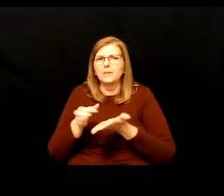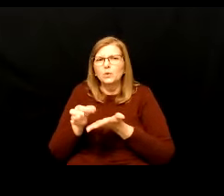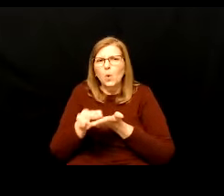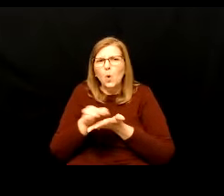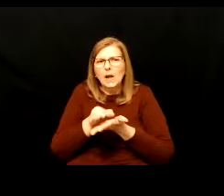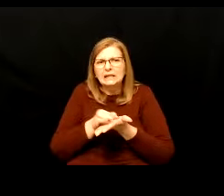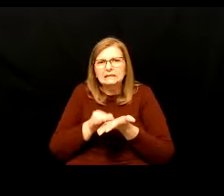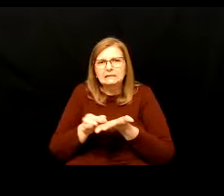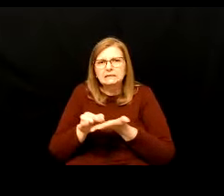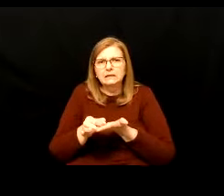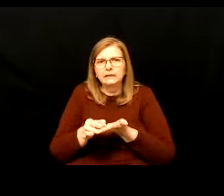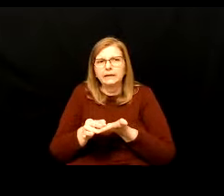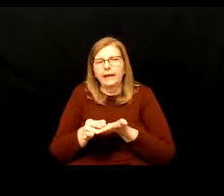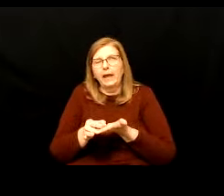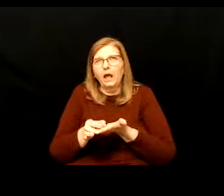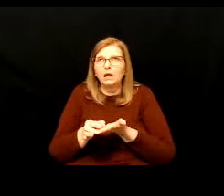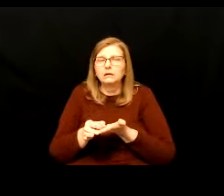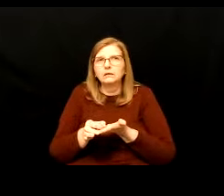and, you know,